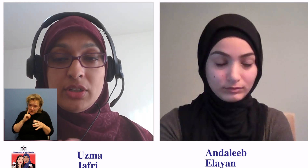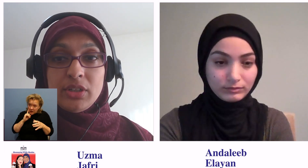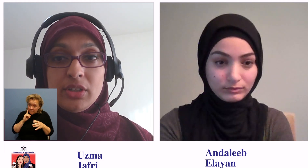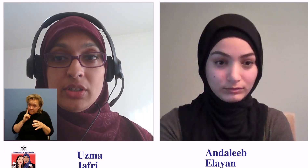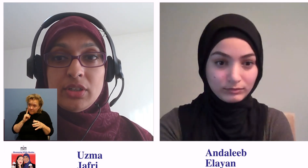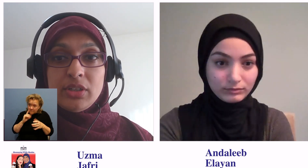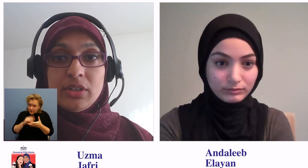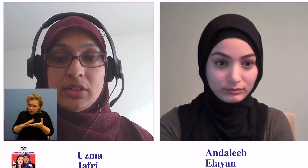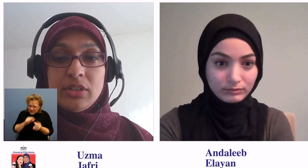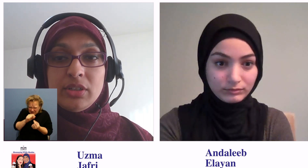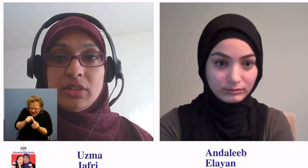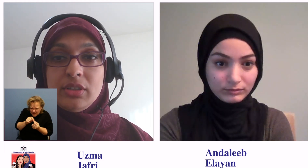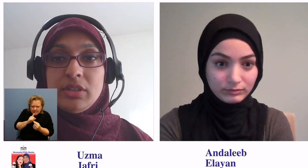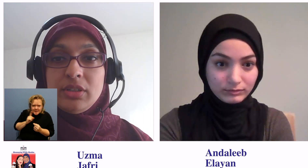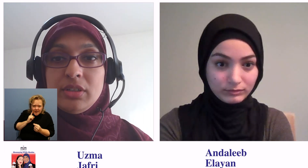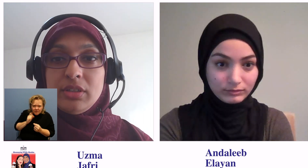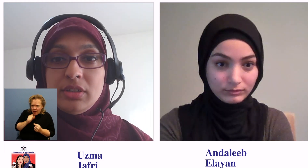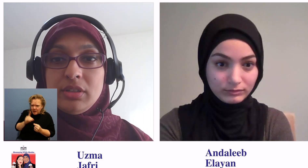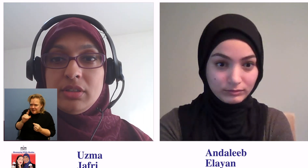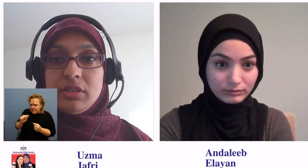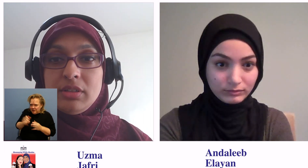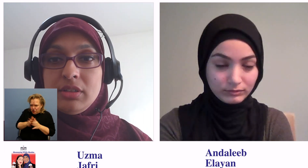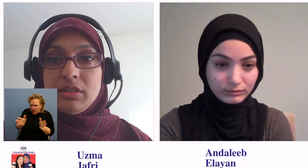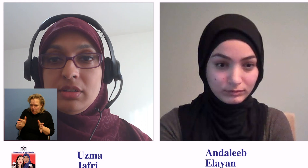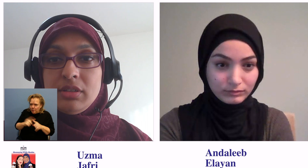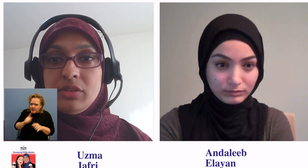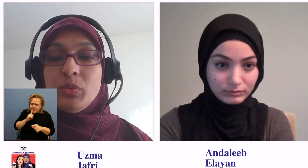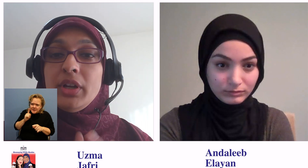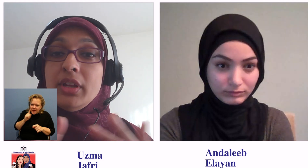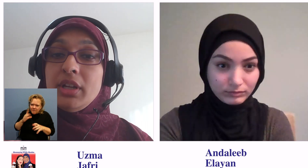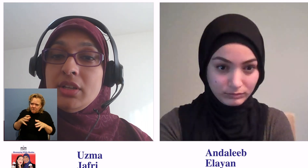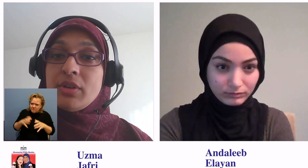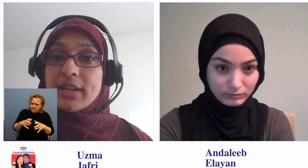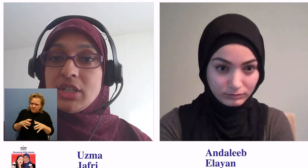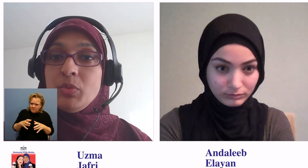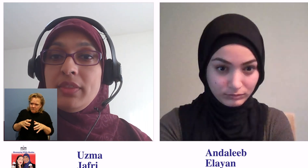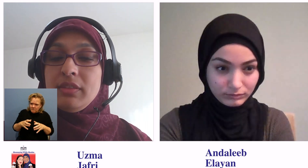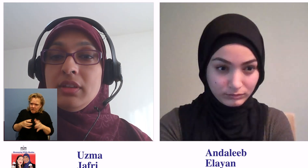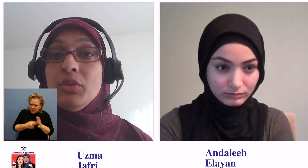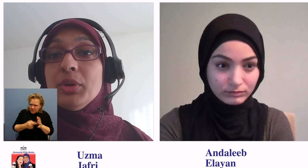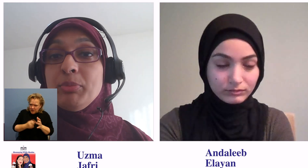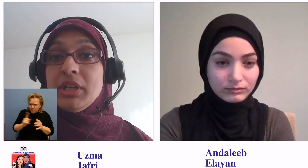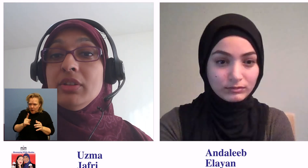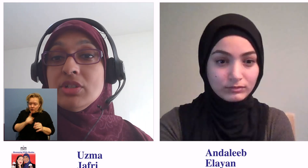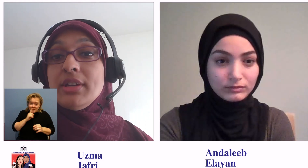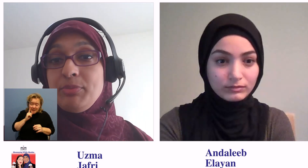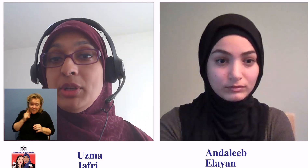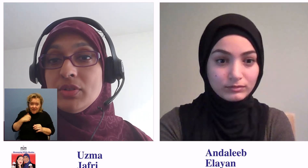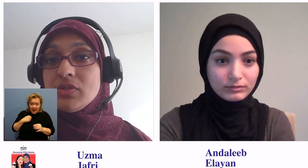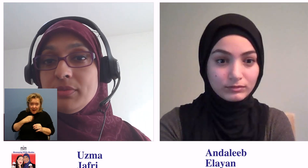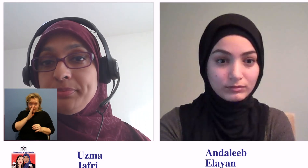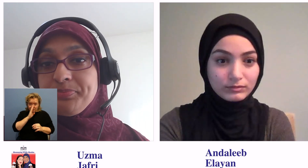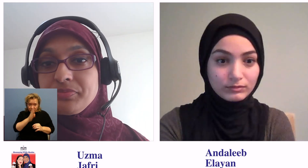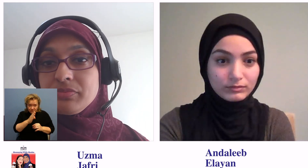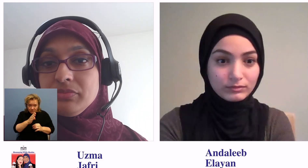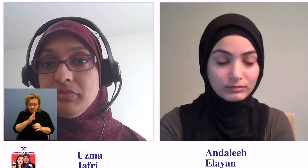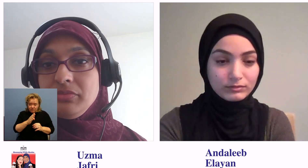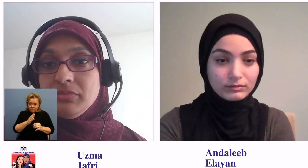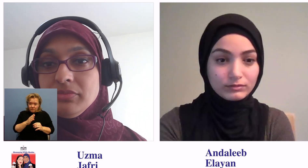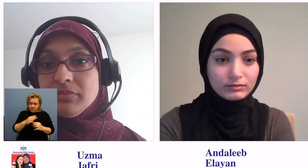where they're interacting with, you know, their peer, their deaf peers.